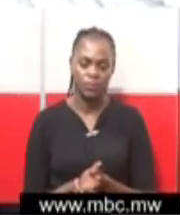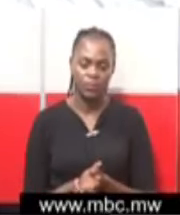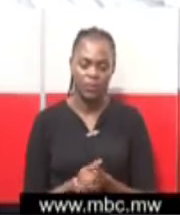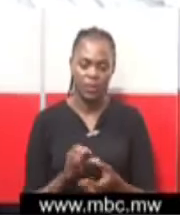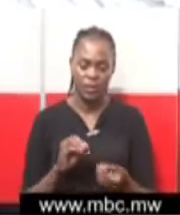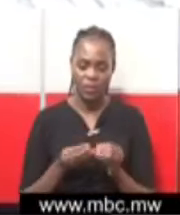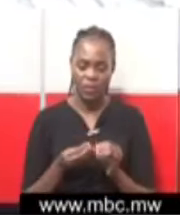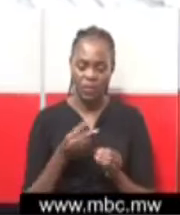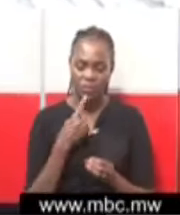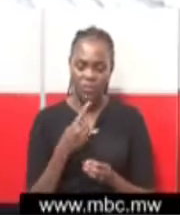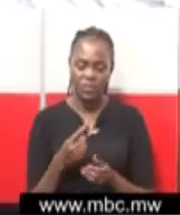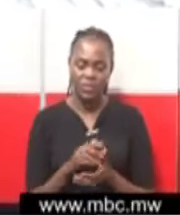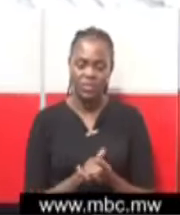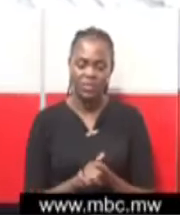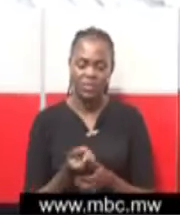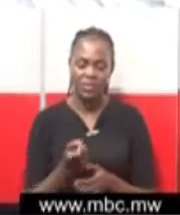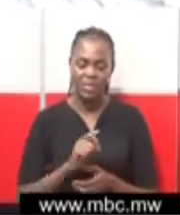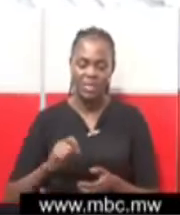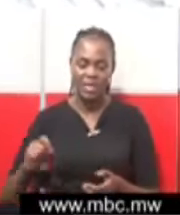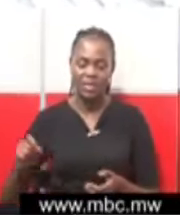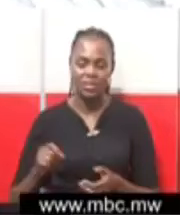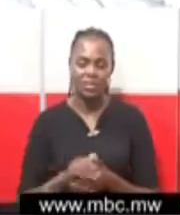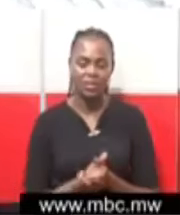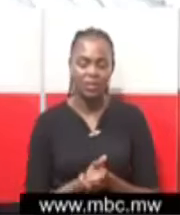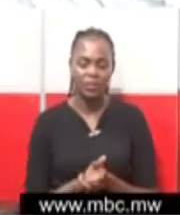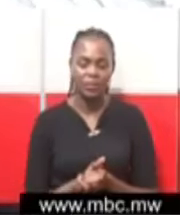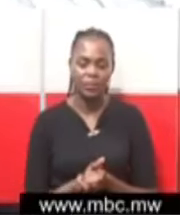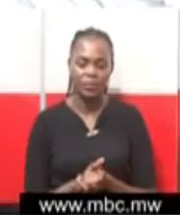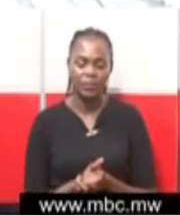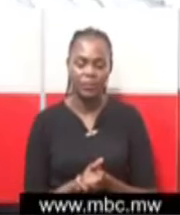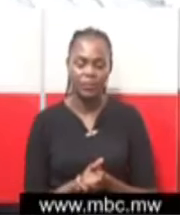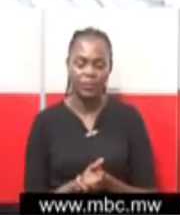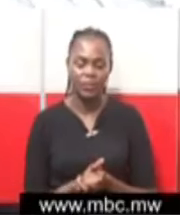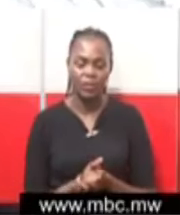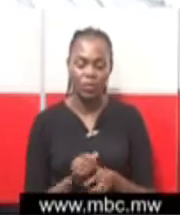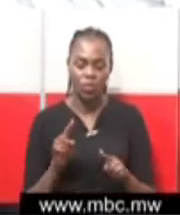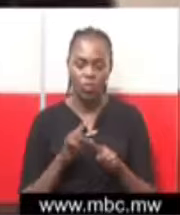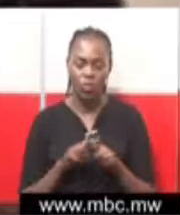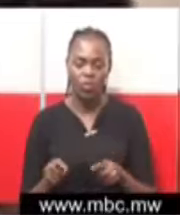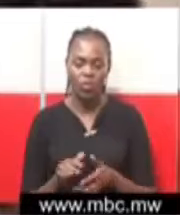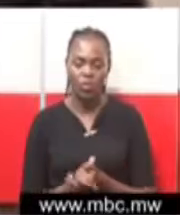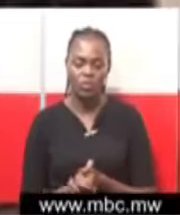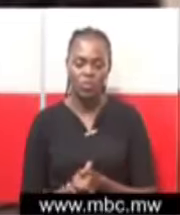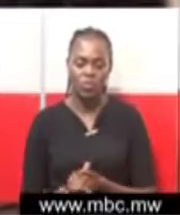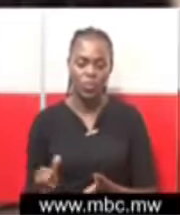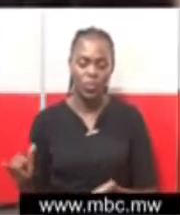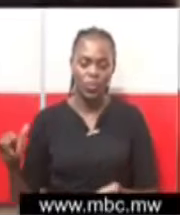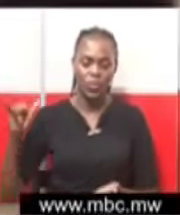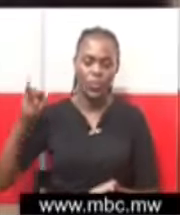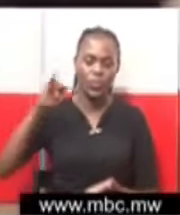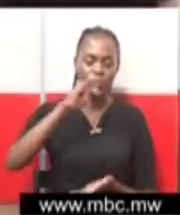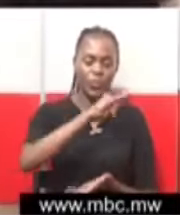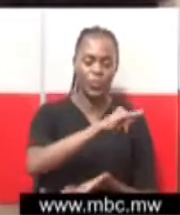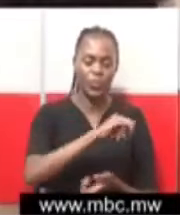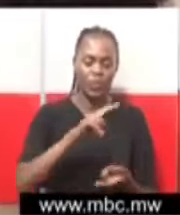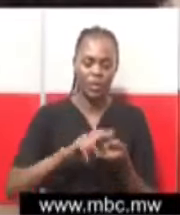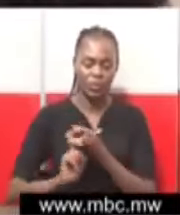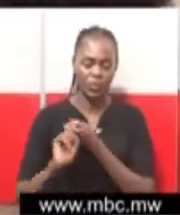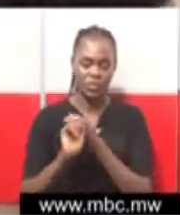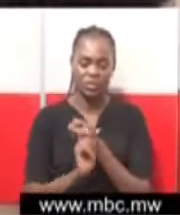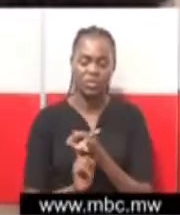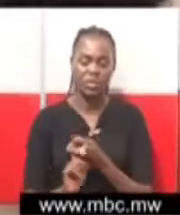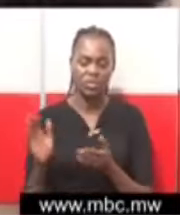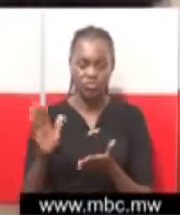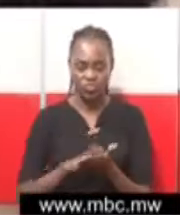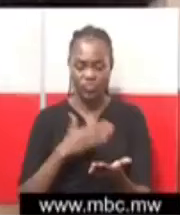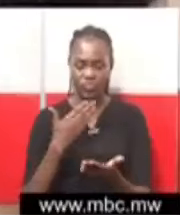sign shortly air transport agreements,